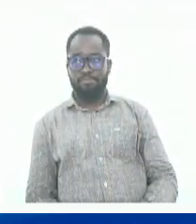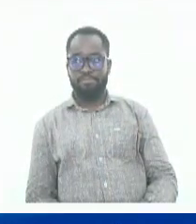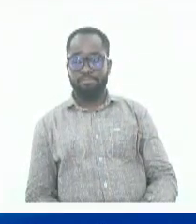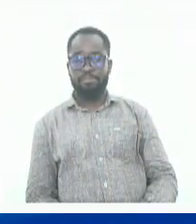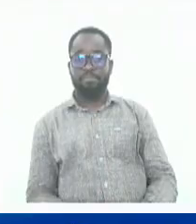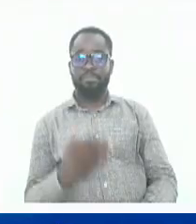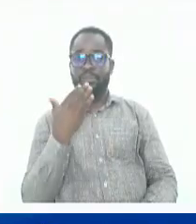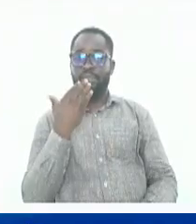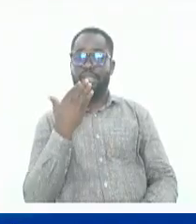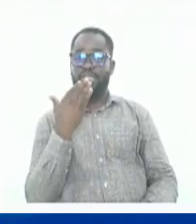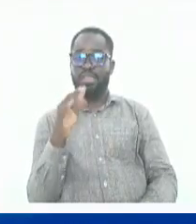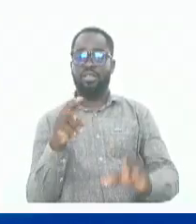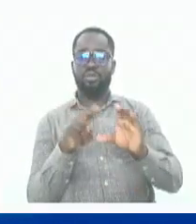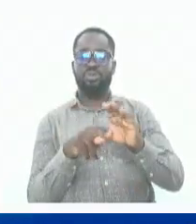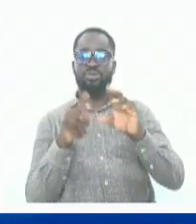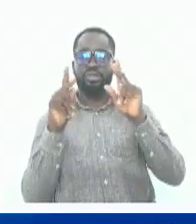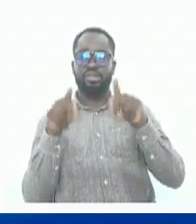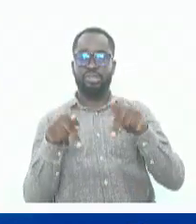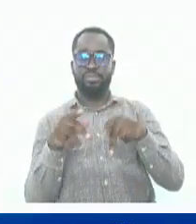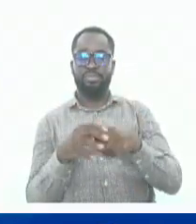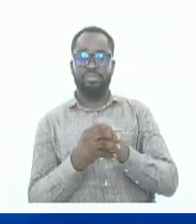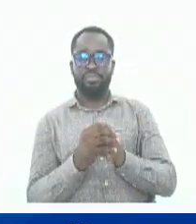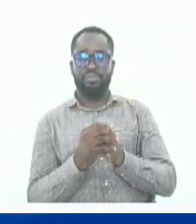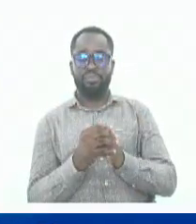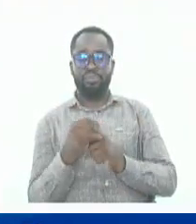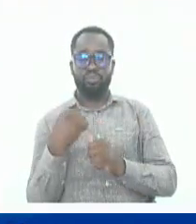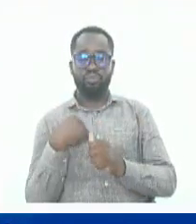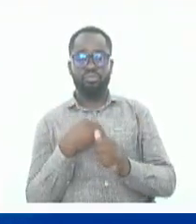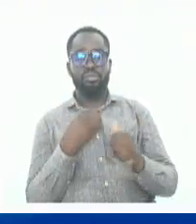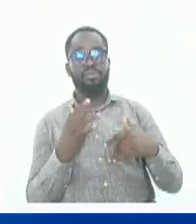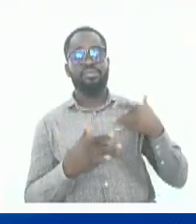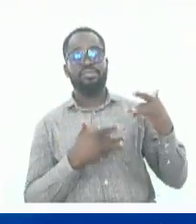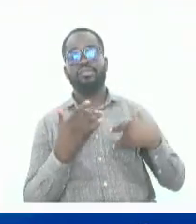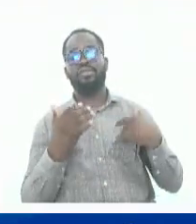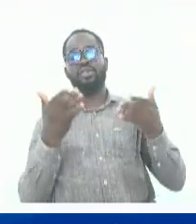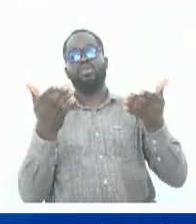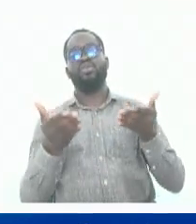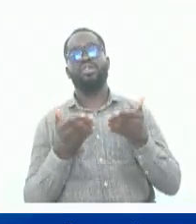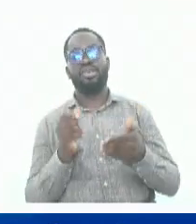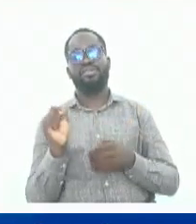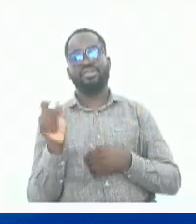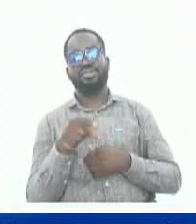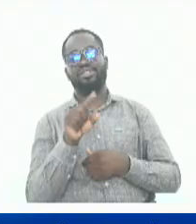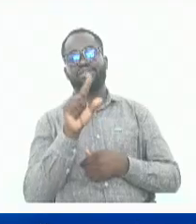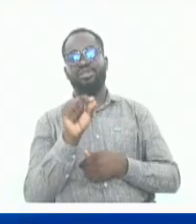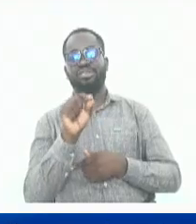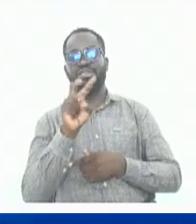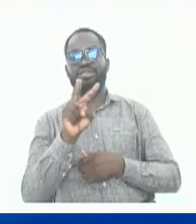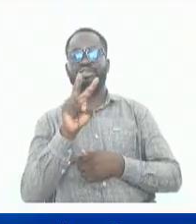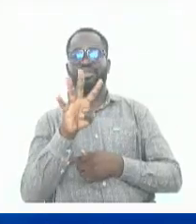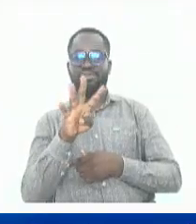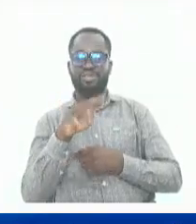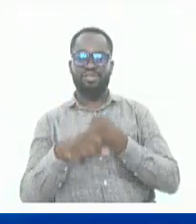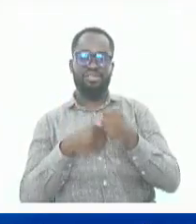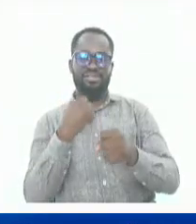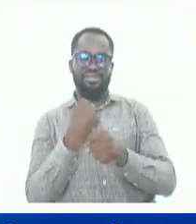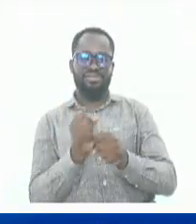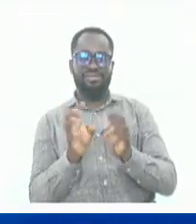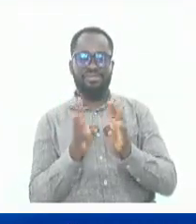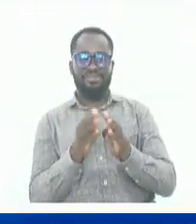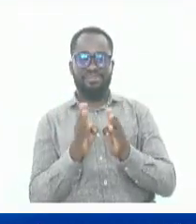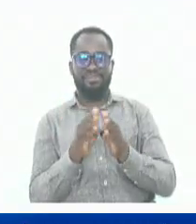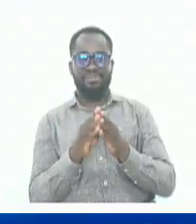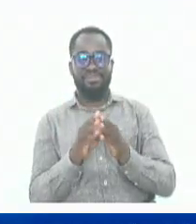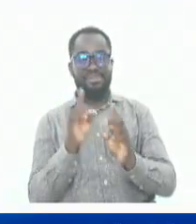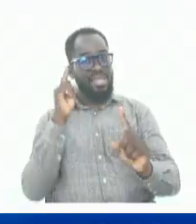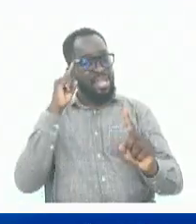Thank you, Mr. Chair. So we are delighted to welcome you to the 2024 Annual General Meeting of AIM